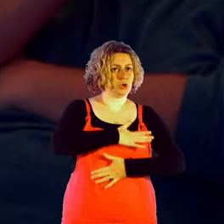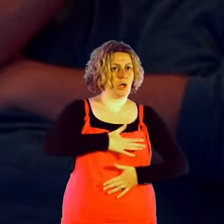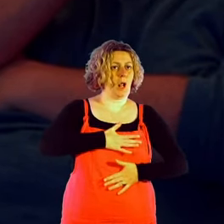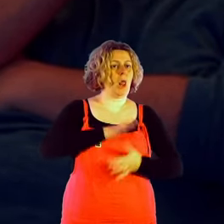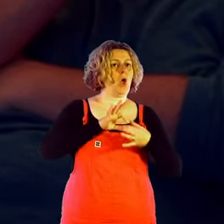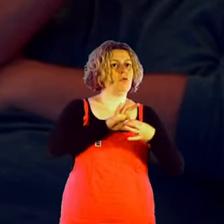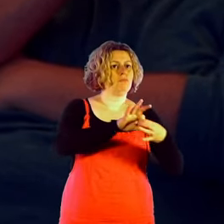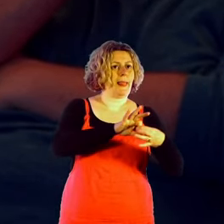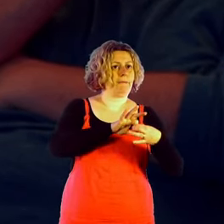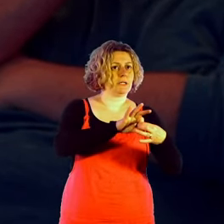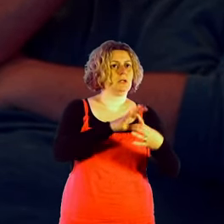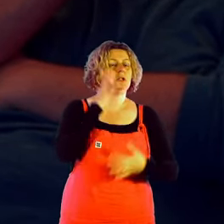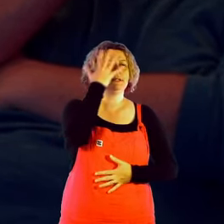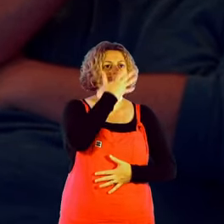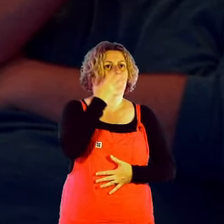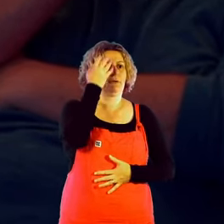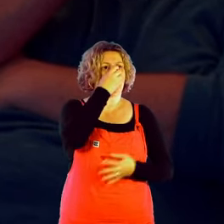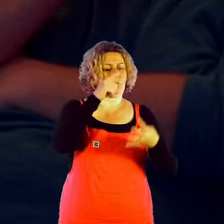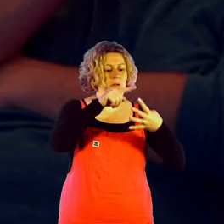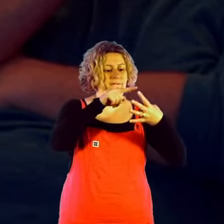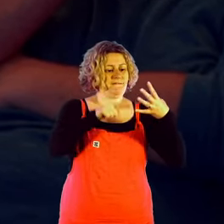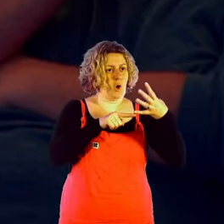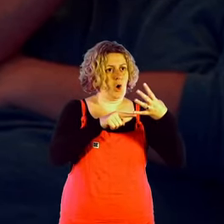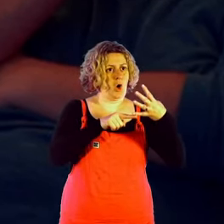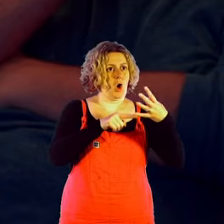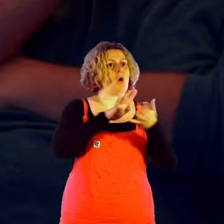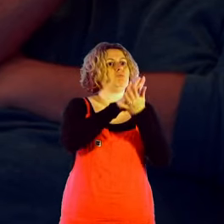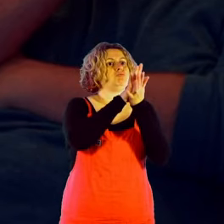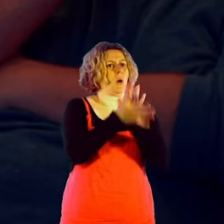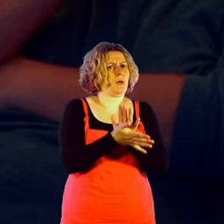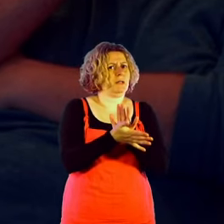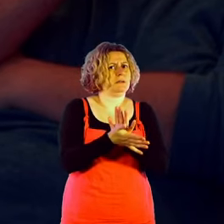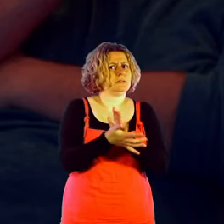wondering, I was sort of expecting you to talk about the mental brokenness. Okay. And